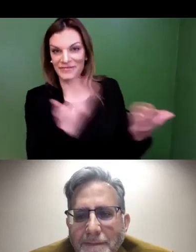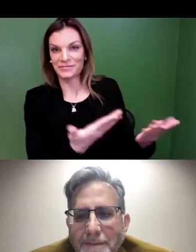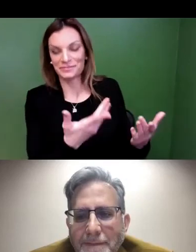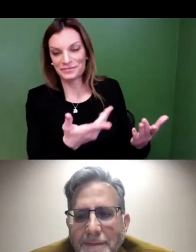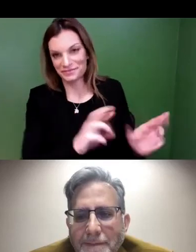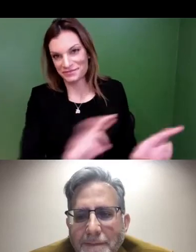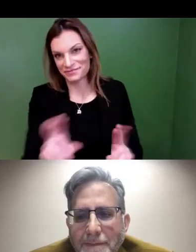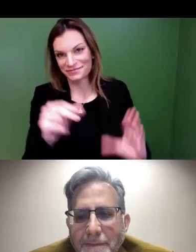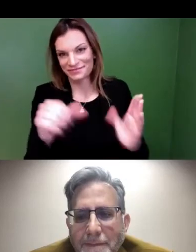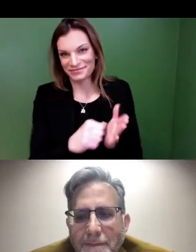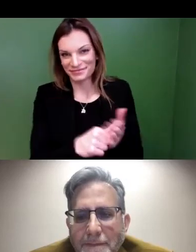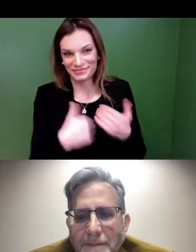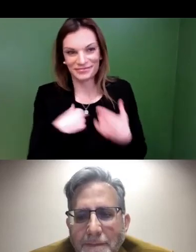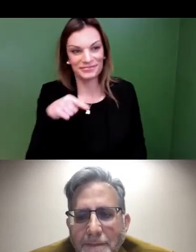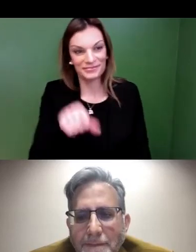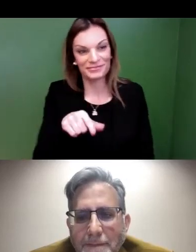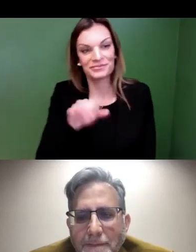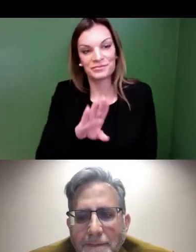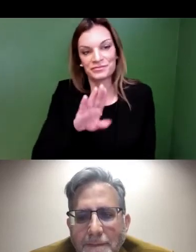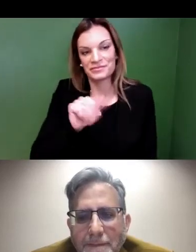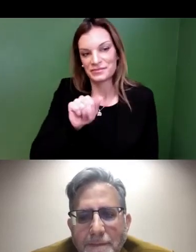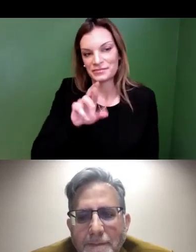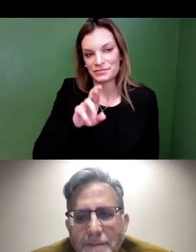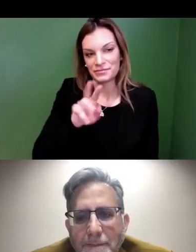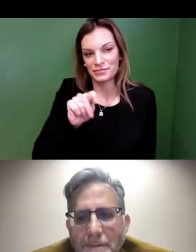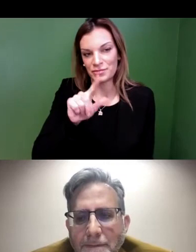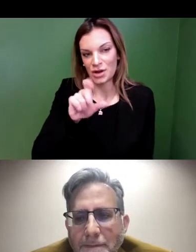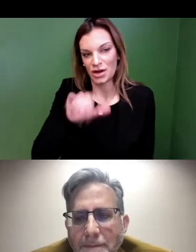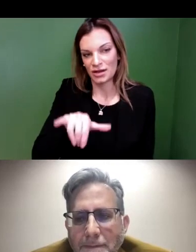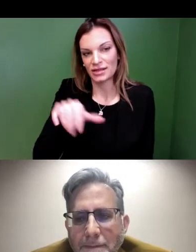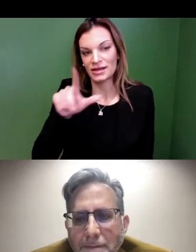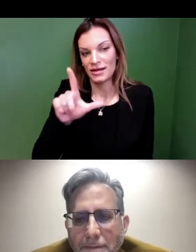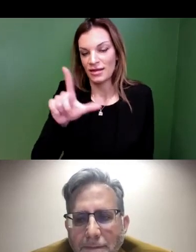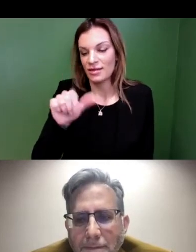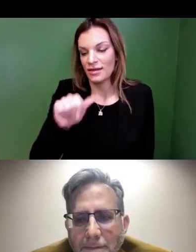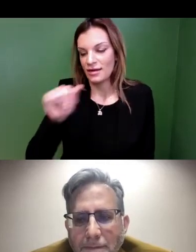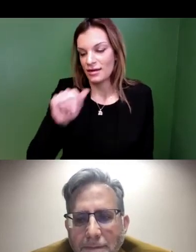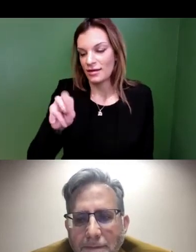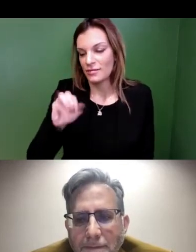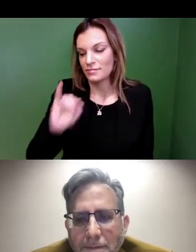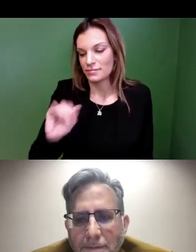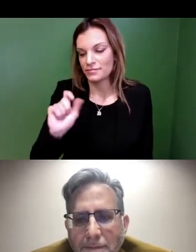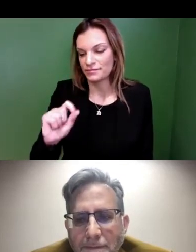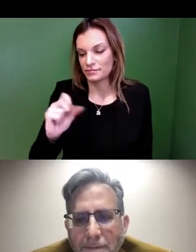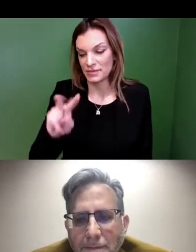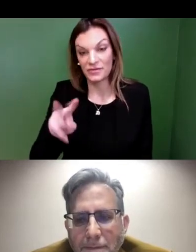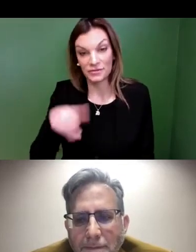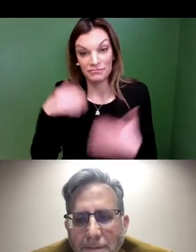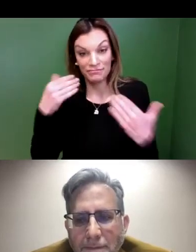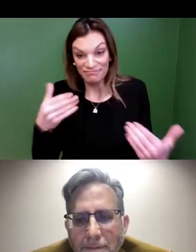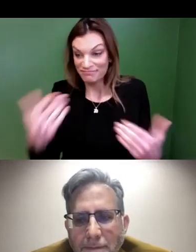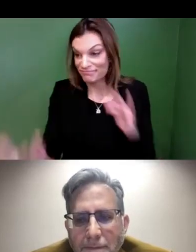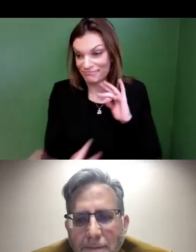here, copy bartleyl@michigan.gov. So if you have any other questions that weren't covered, please feel free to reach out to me or to